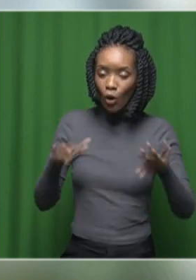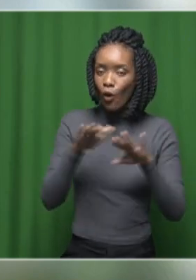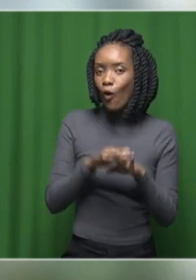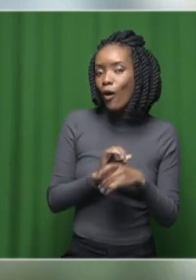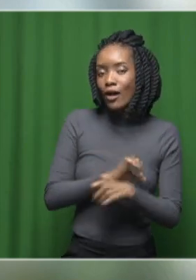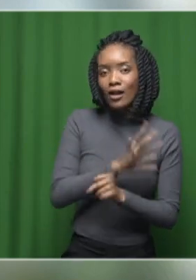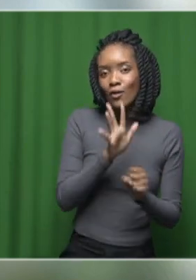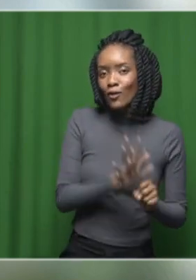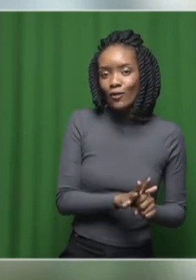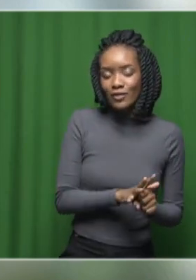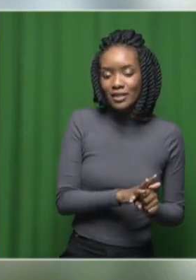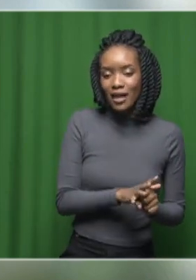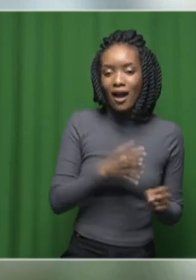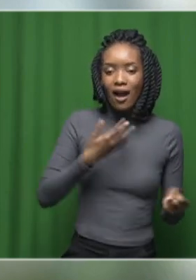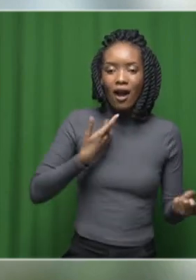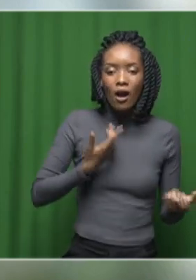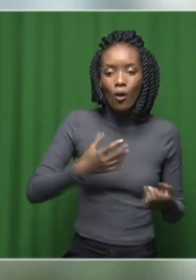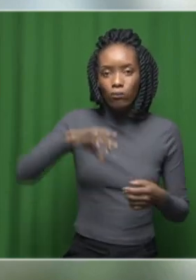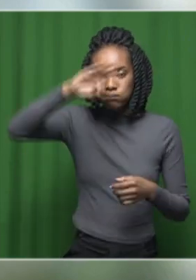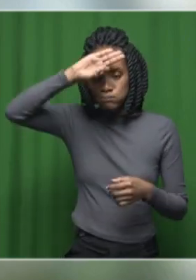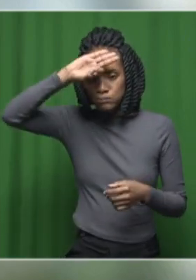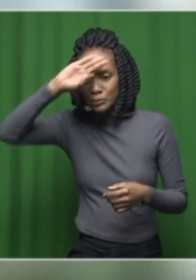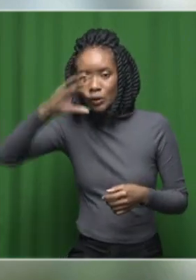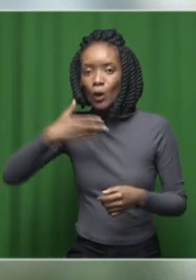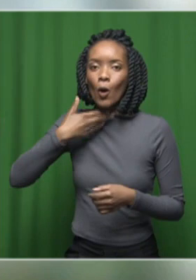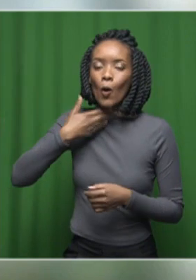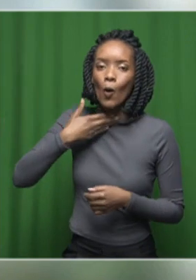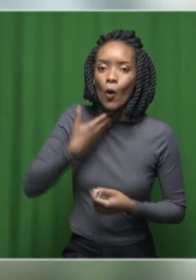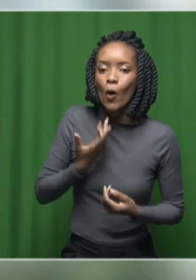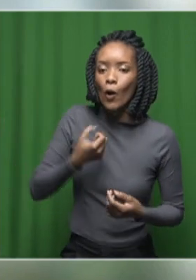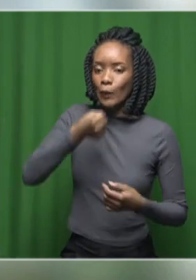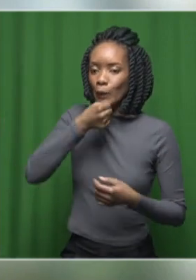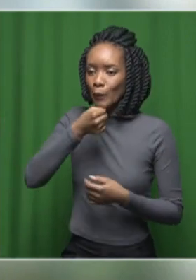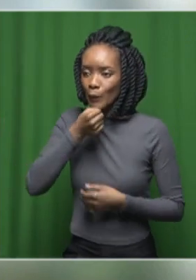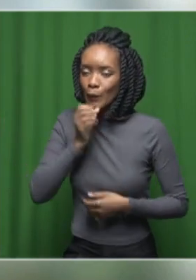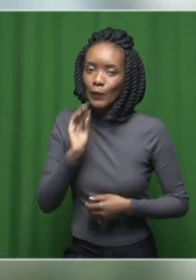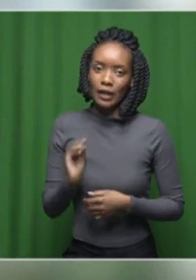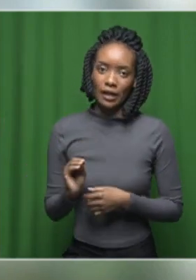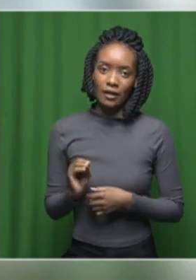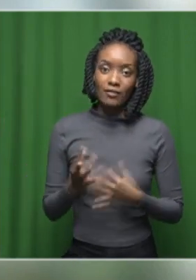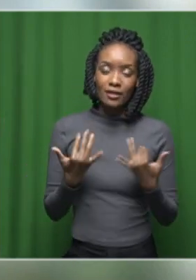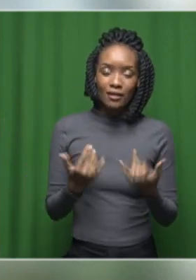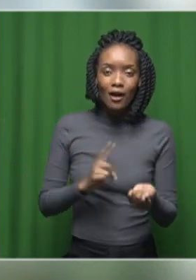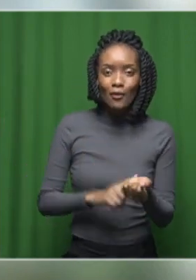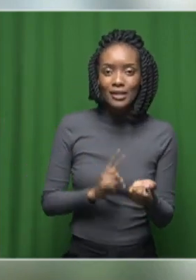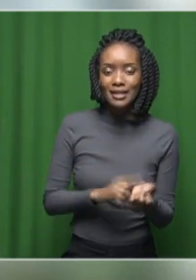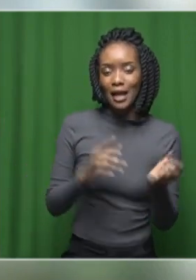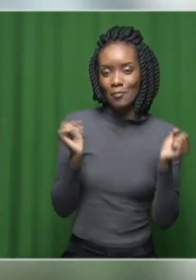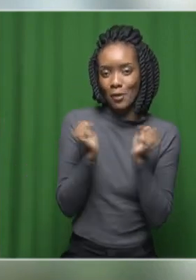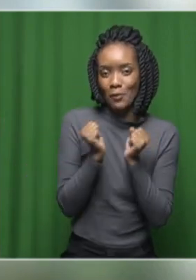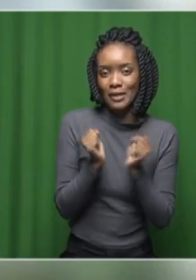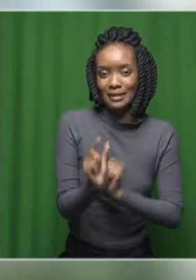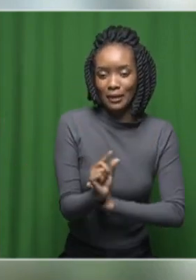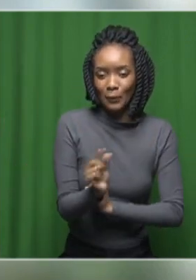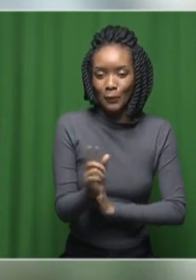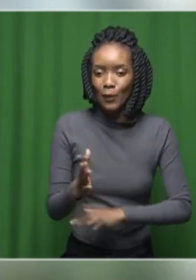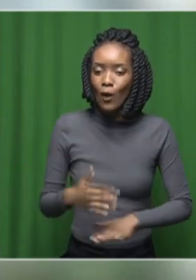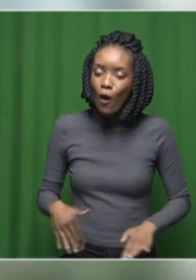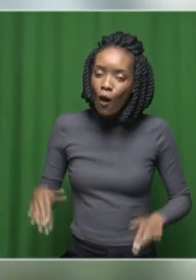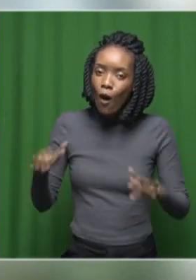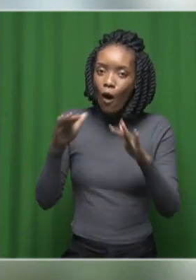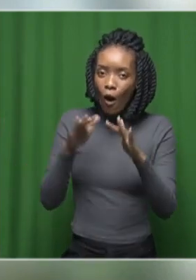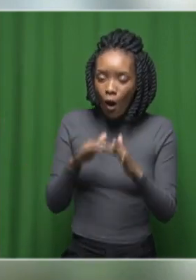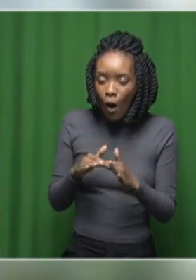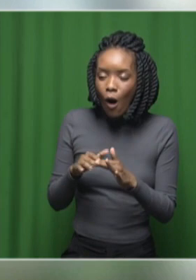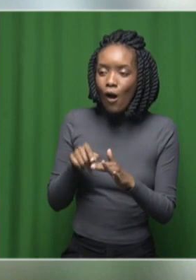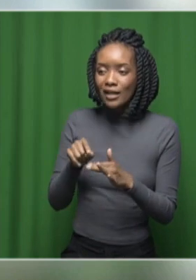be influenza or another respiratory infection. We're heading into winter, and I think all respiratory infections will be